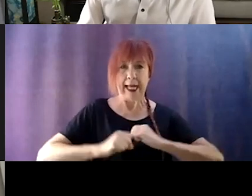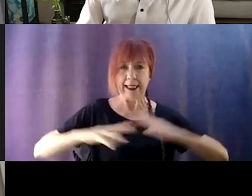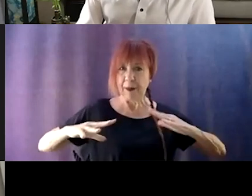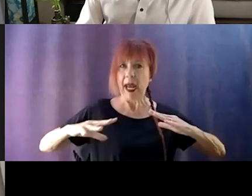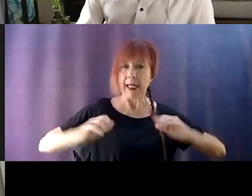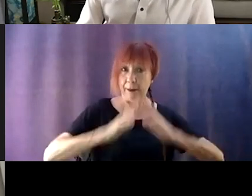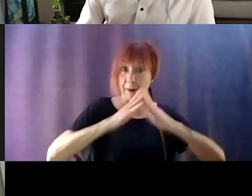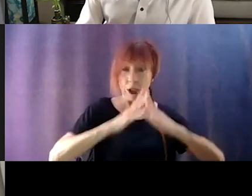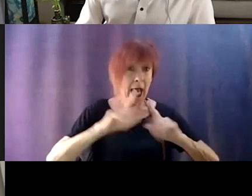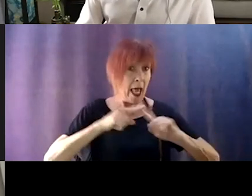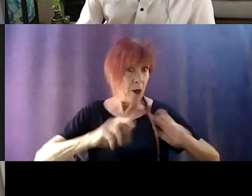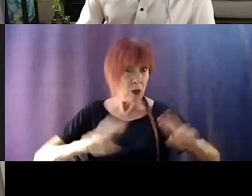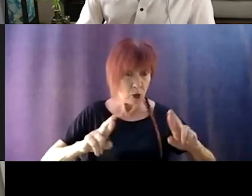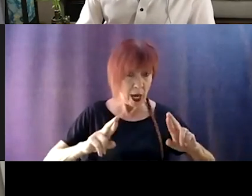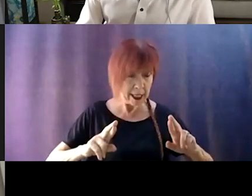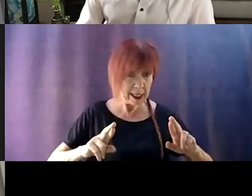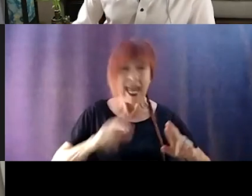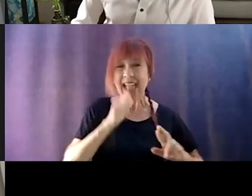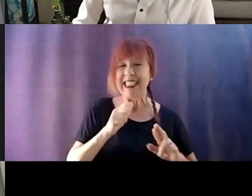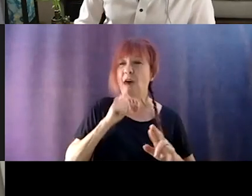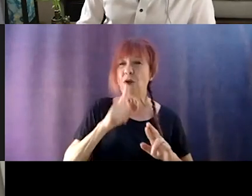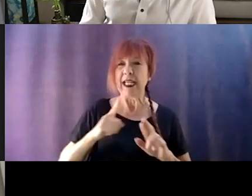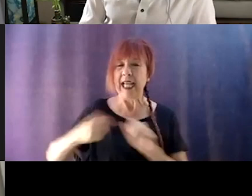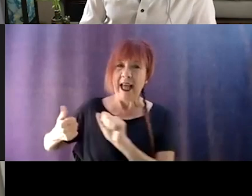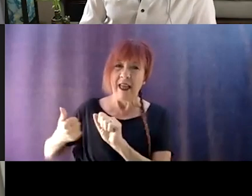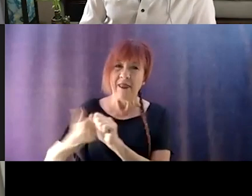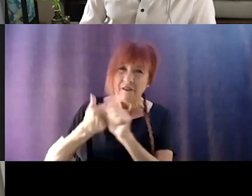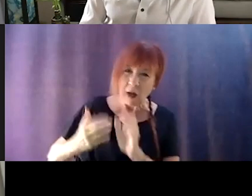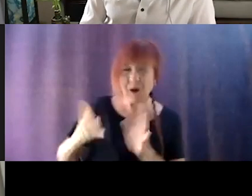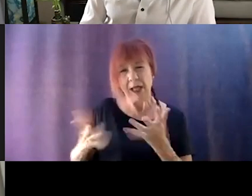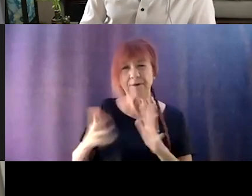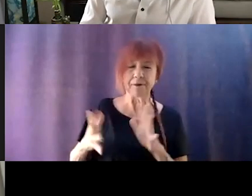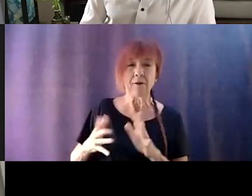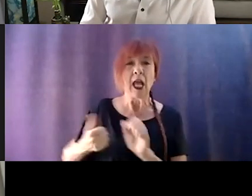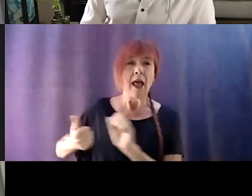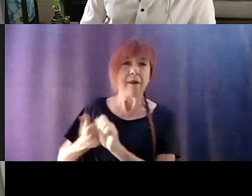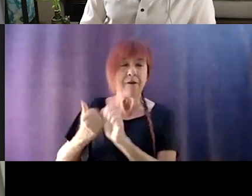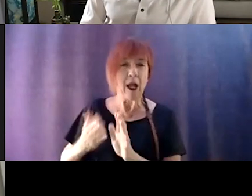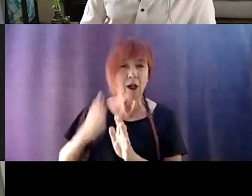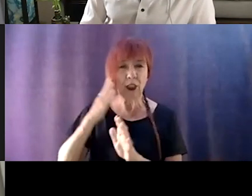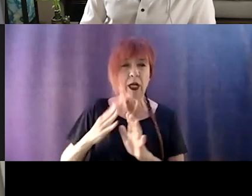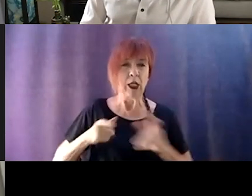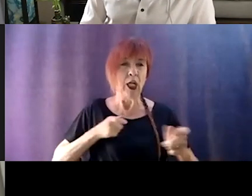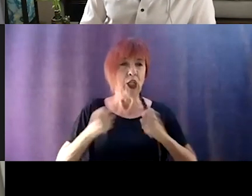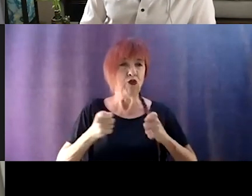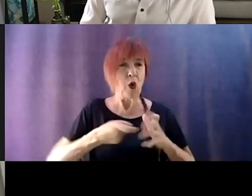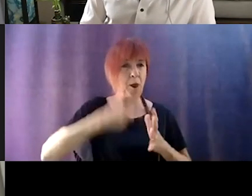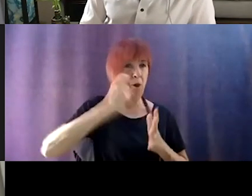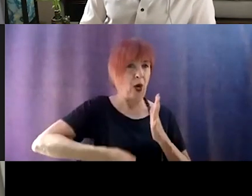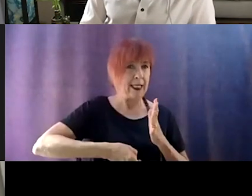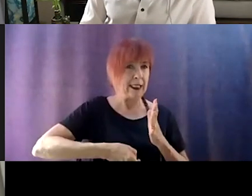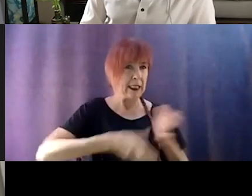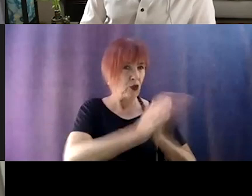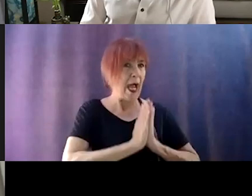you're ready and you feel comfortable, it's not about following. Somewhat. I mean, it's going to dictate the price in which you can